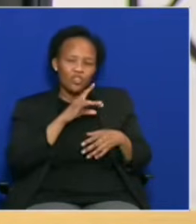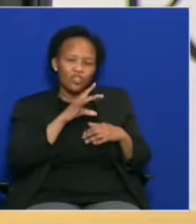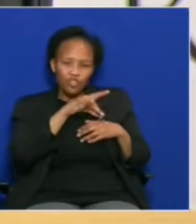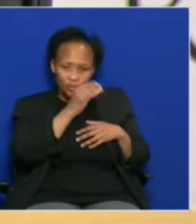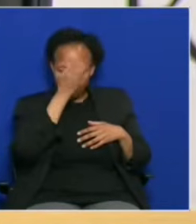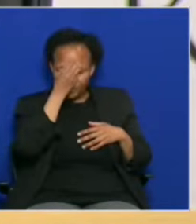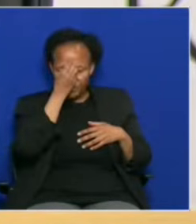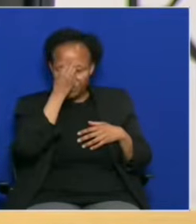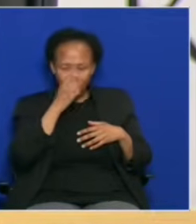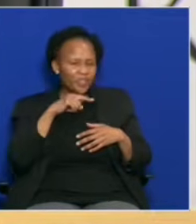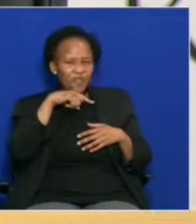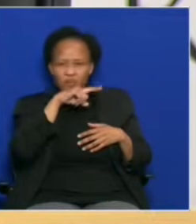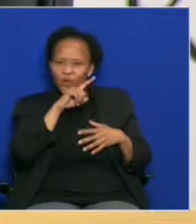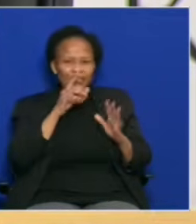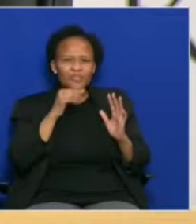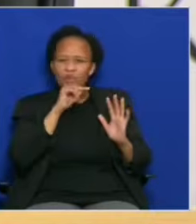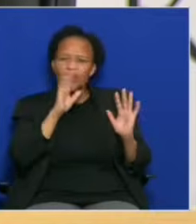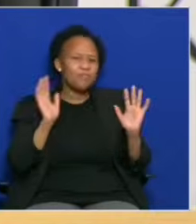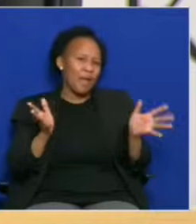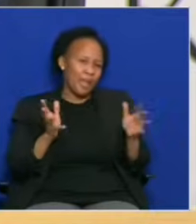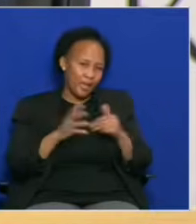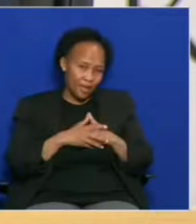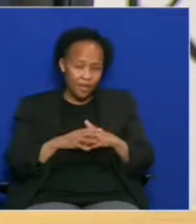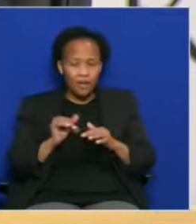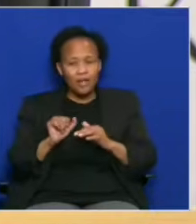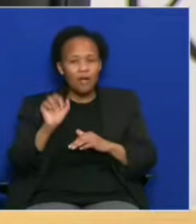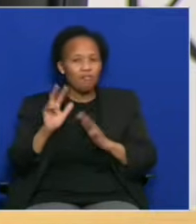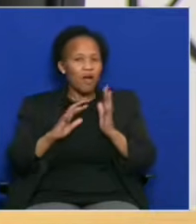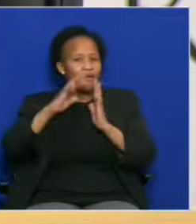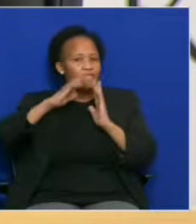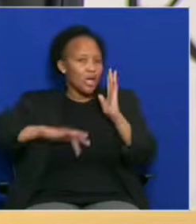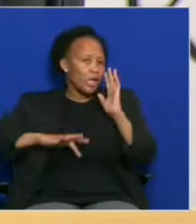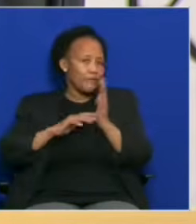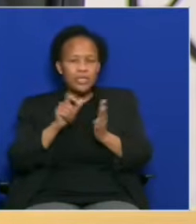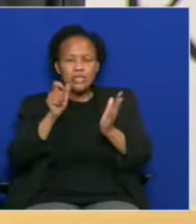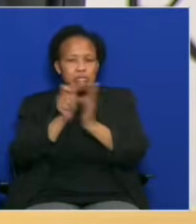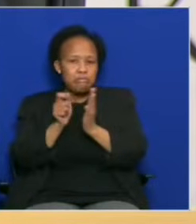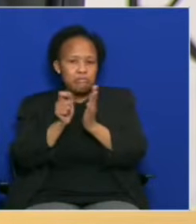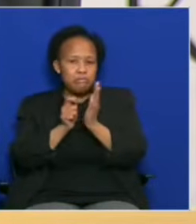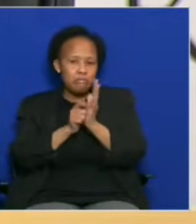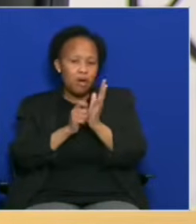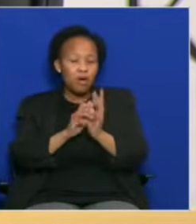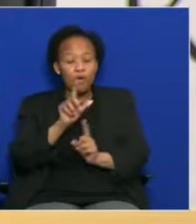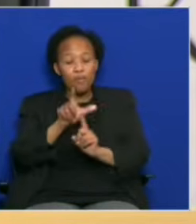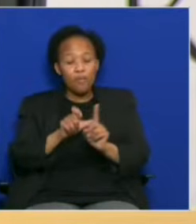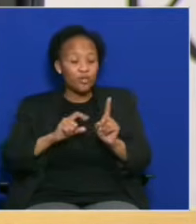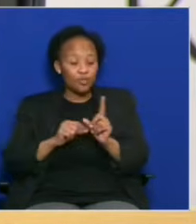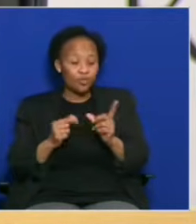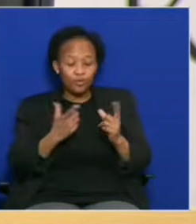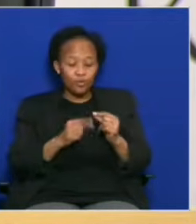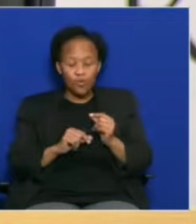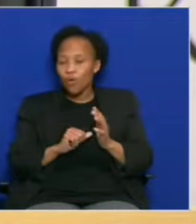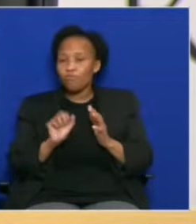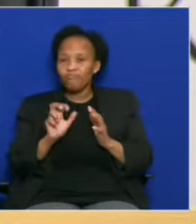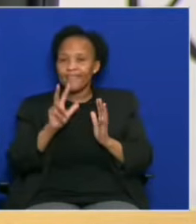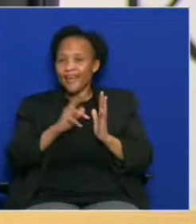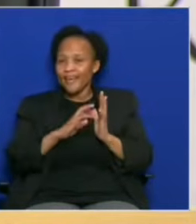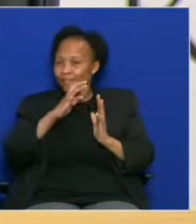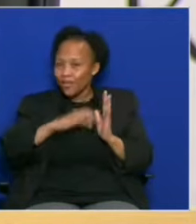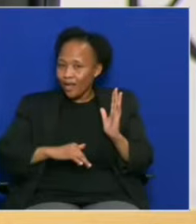being taken and deriving from person taking the affidavit, allegations related to officials involved in